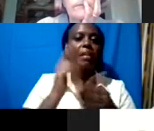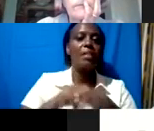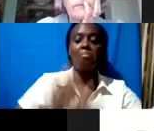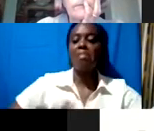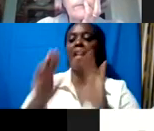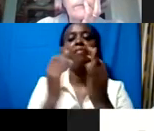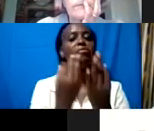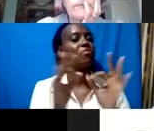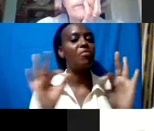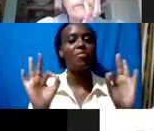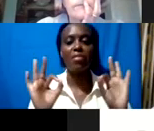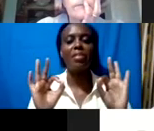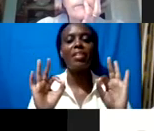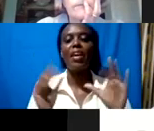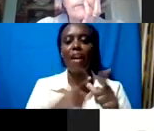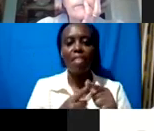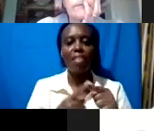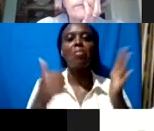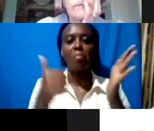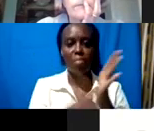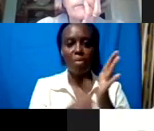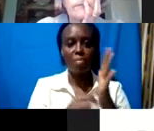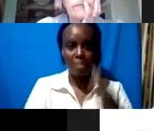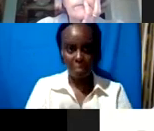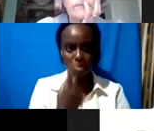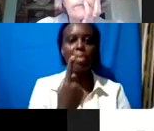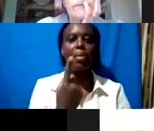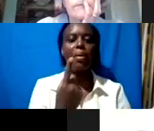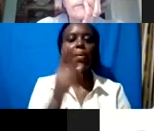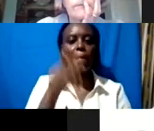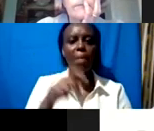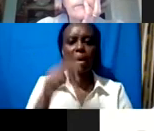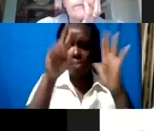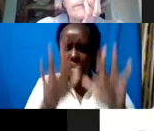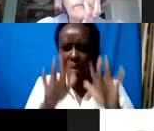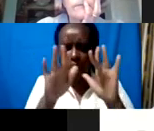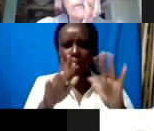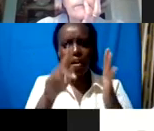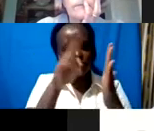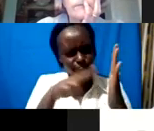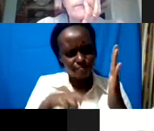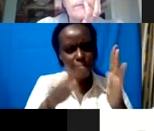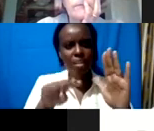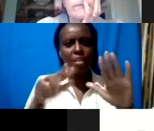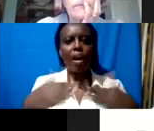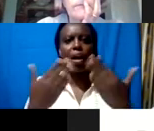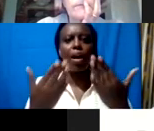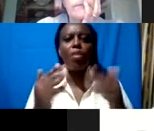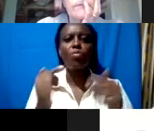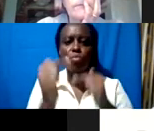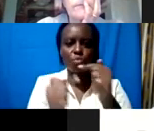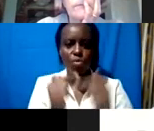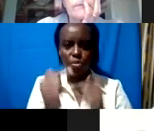freedom, and we might run into problems. So we need to look at it a bit carefully and see how to go about